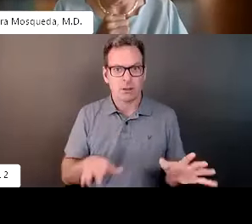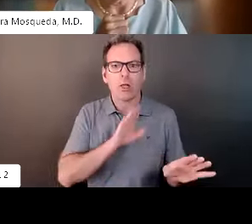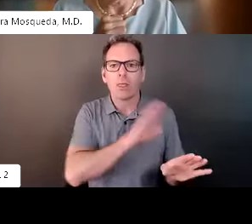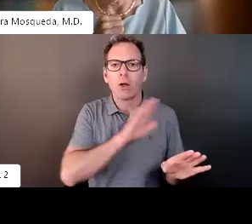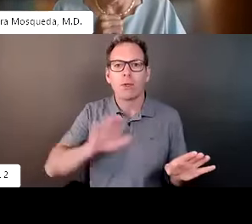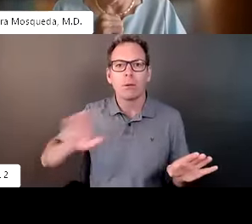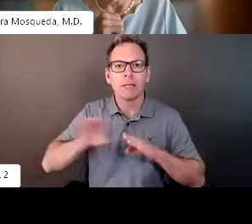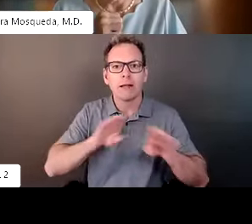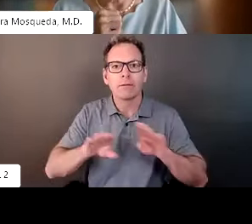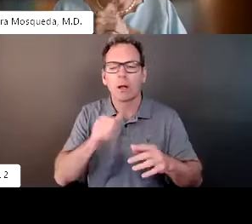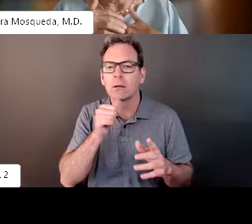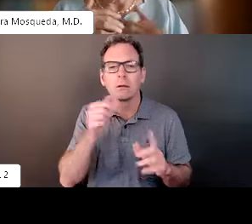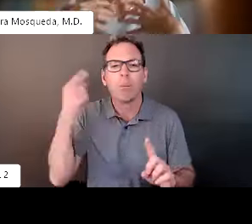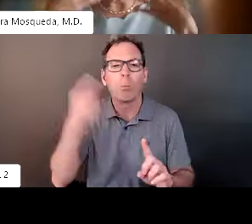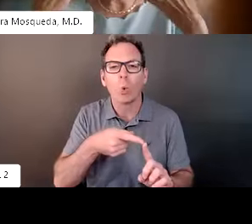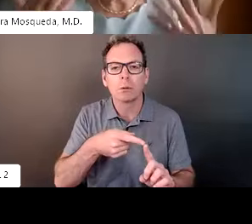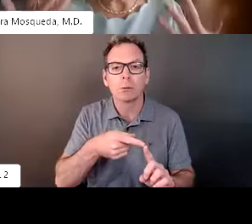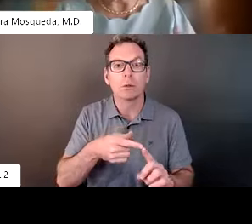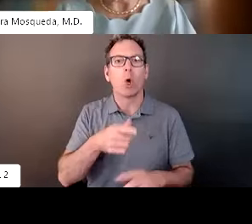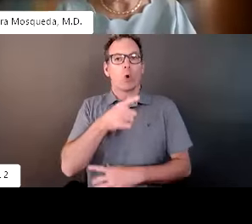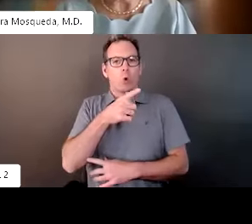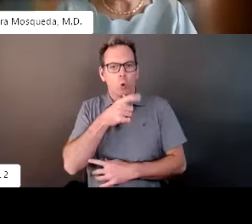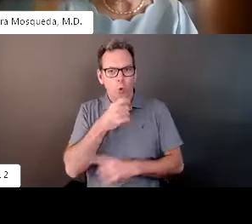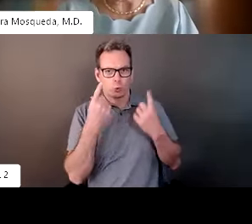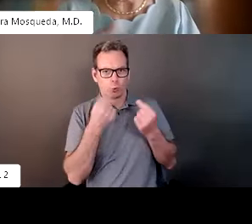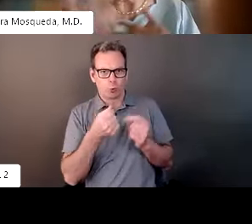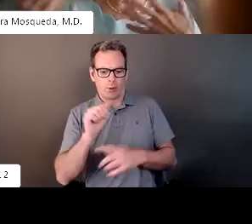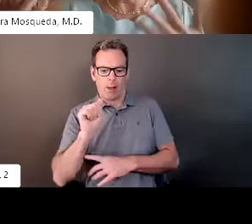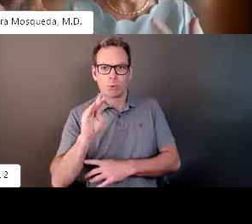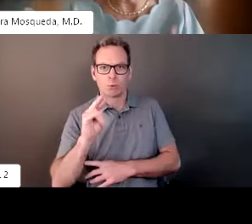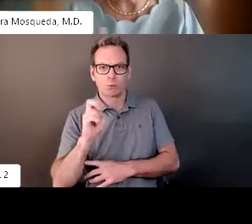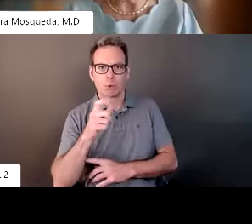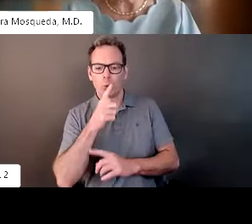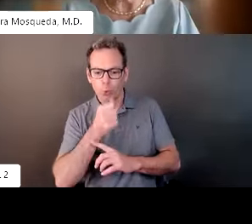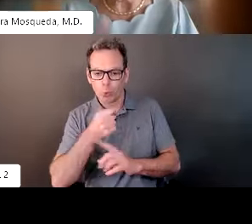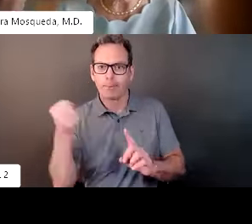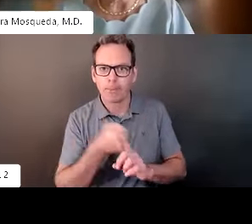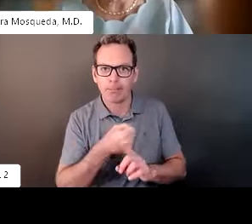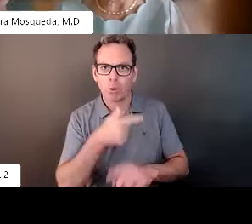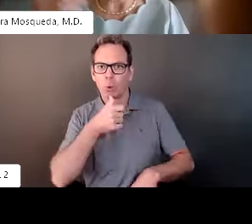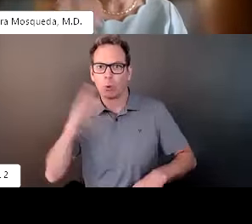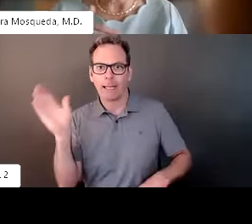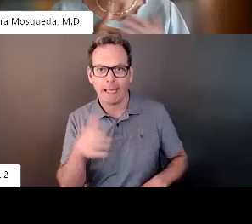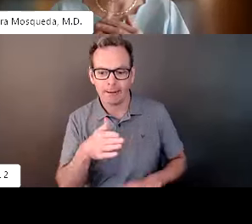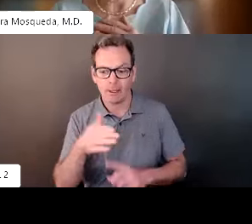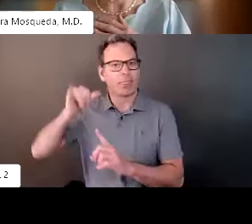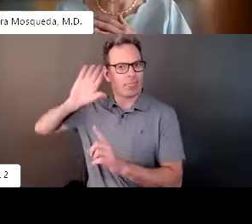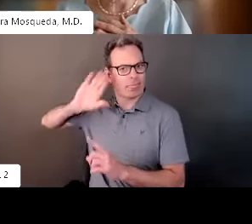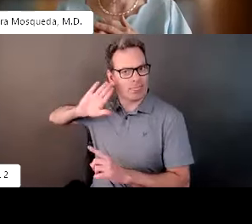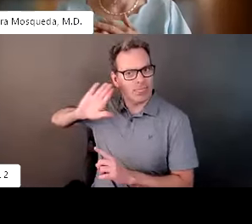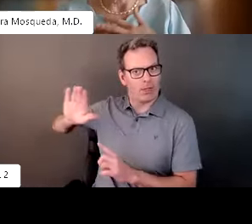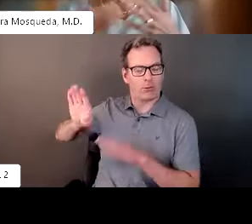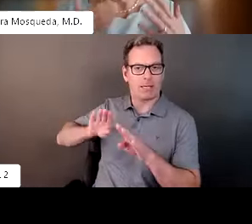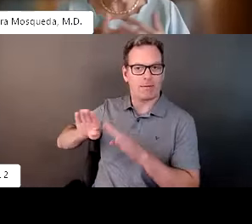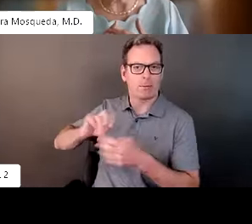behavior. So I'm always asking a lot of questions about relationships, how people feel about caregiving,